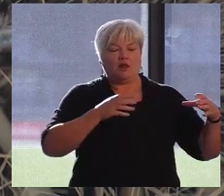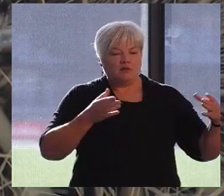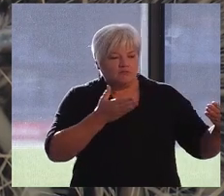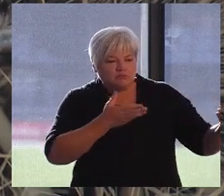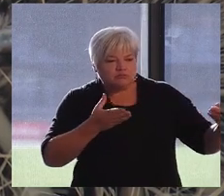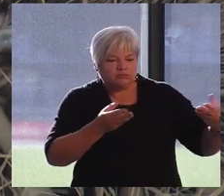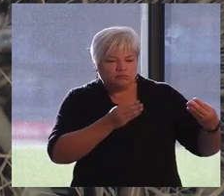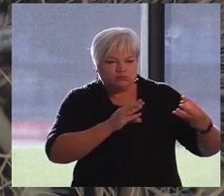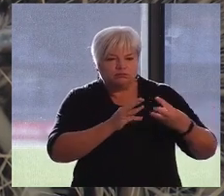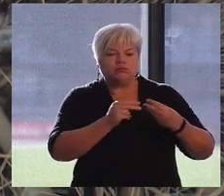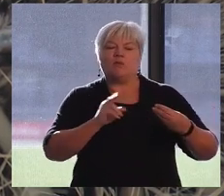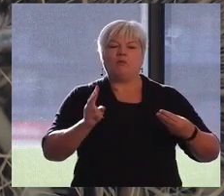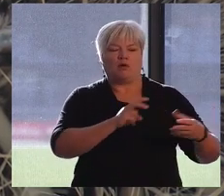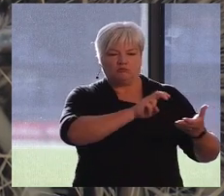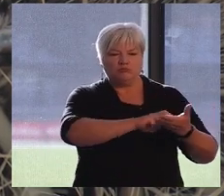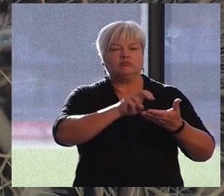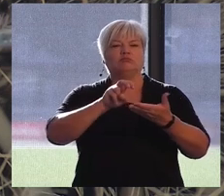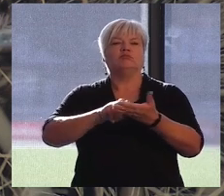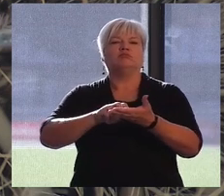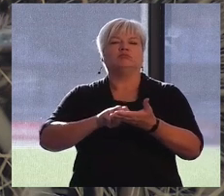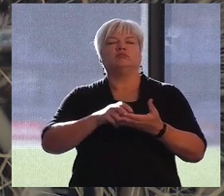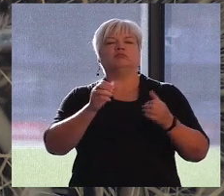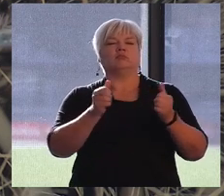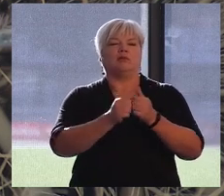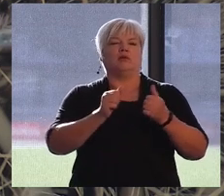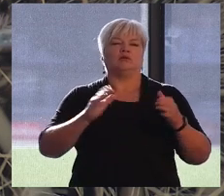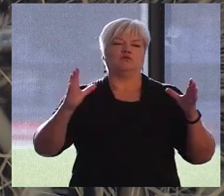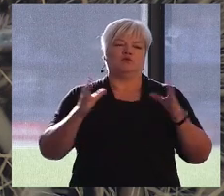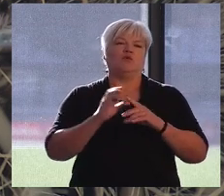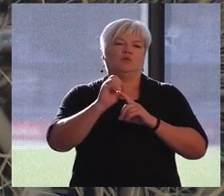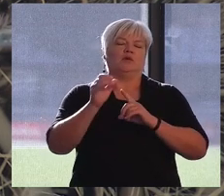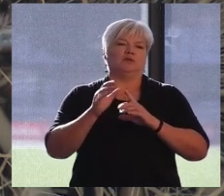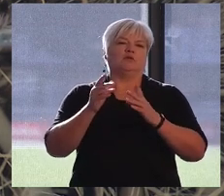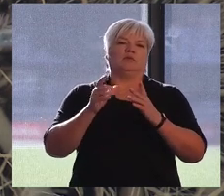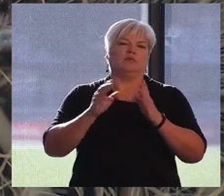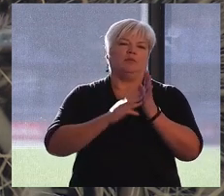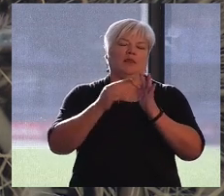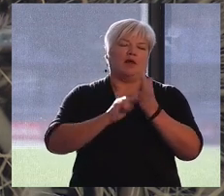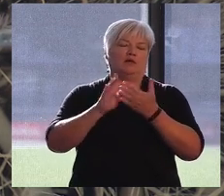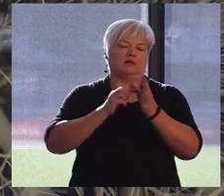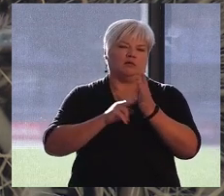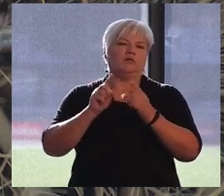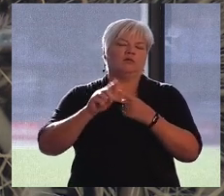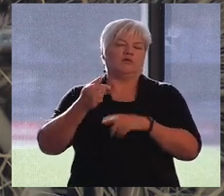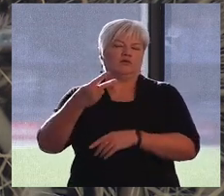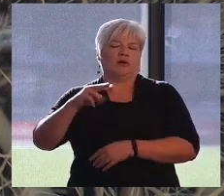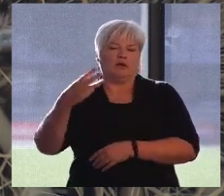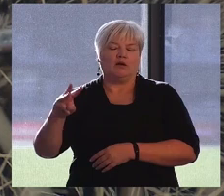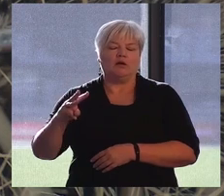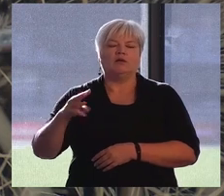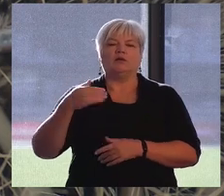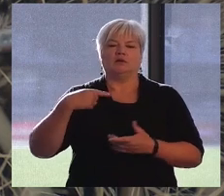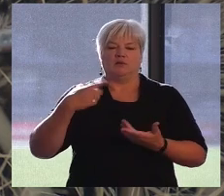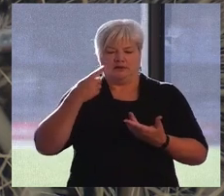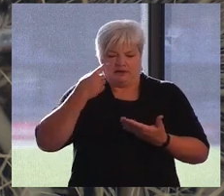2030. And right now, FCA, Farmers for Climate Action, is right at the heart of the national conversation about how we upgrade our energy system to wind and